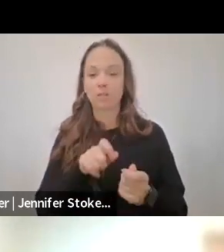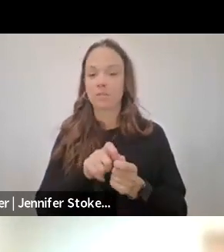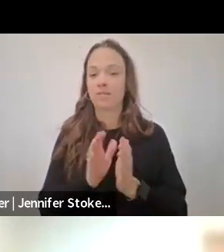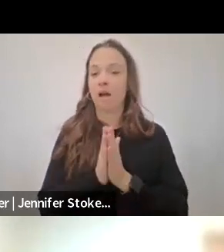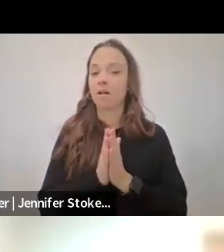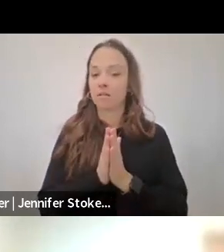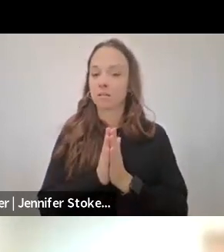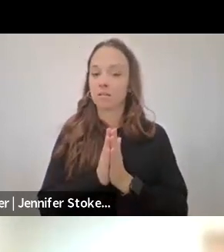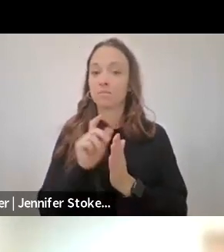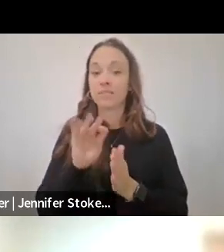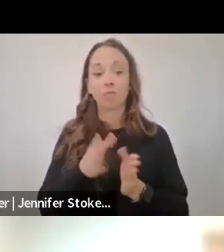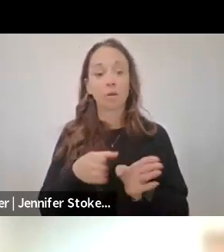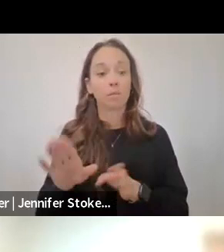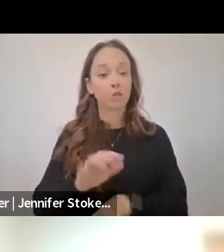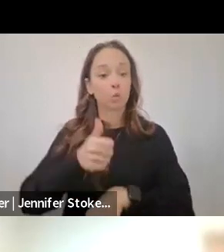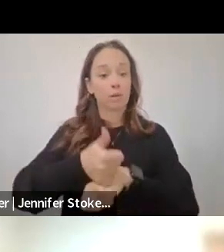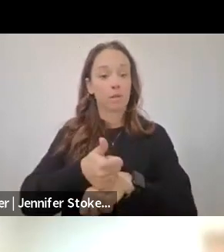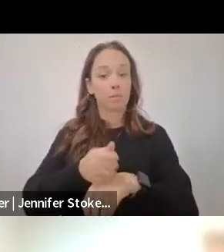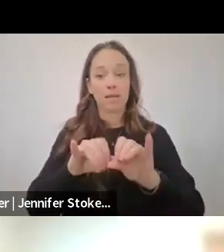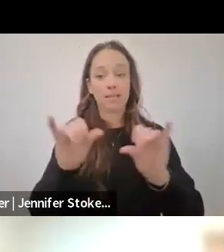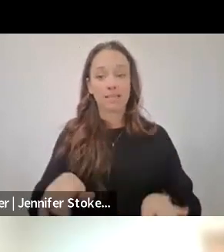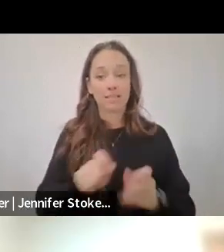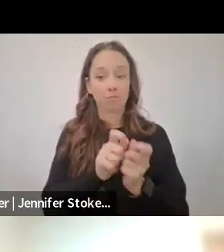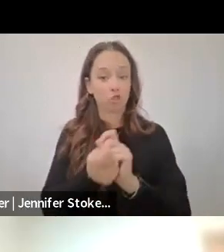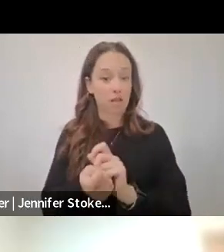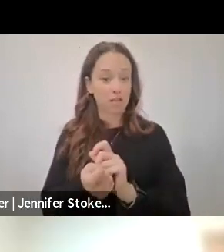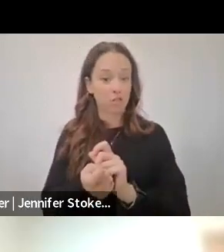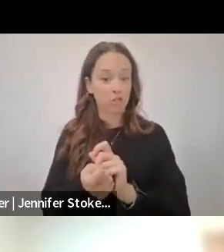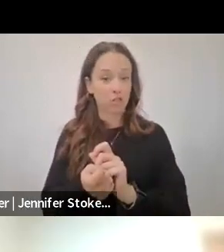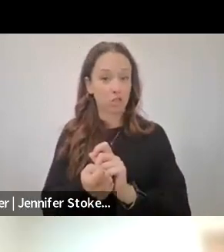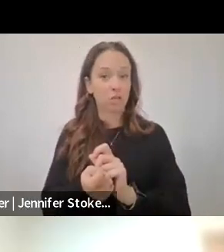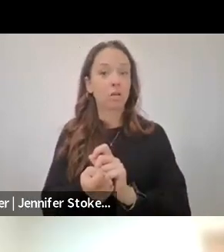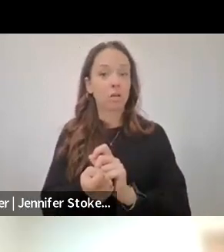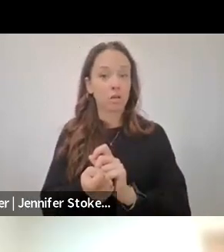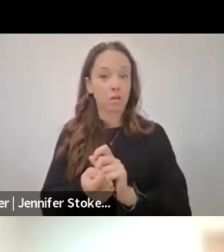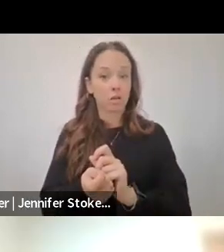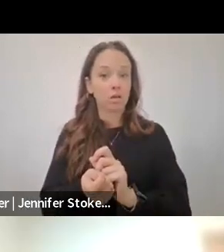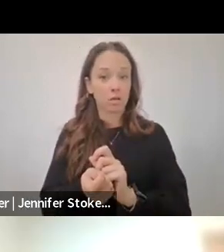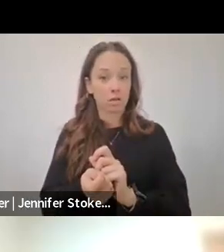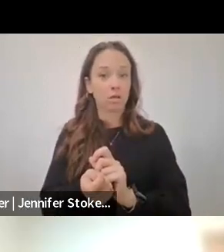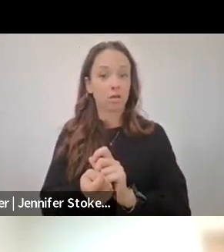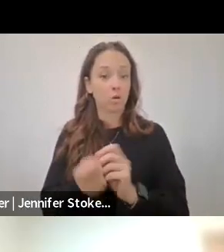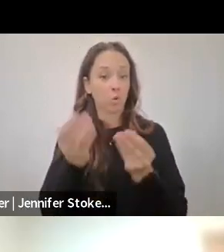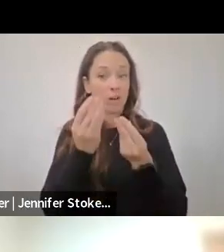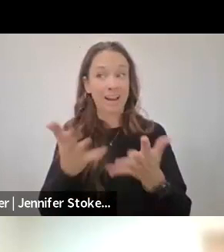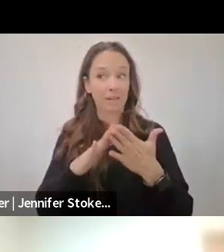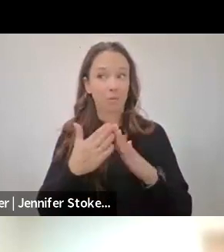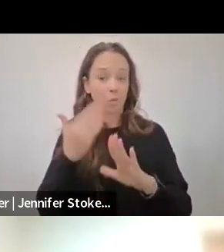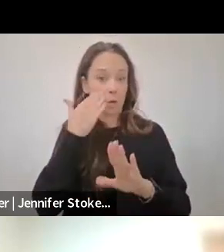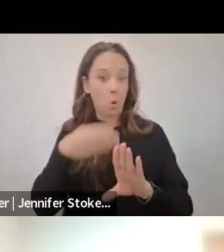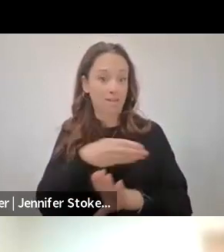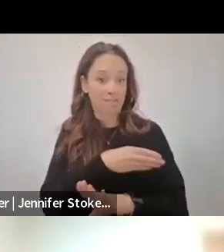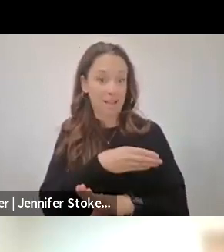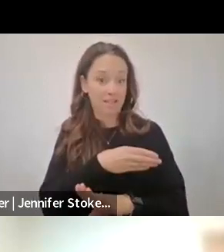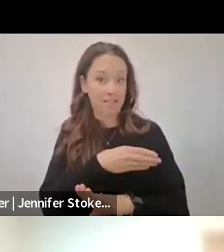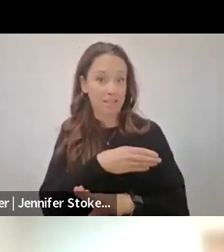we're going to implement a system change, we tell them in advance so they can get feedback from the different services